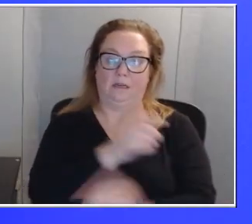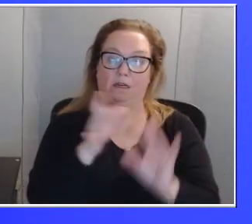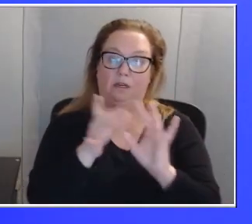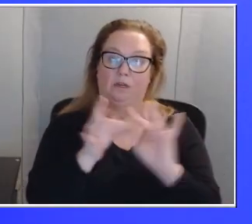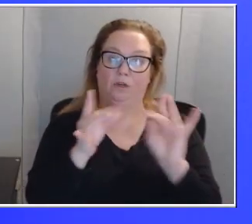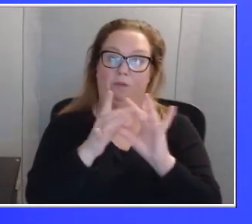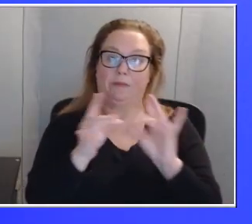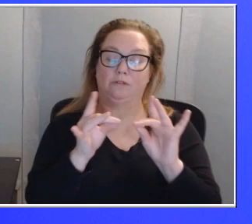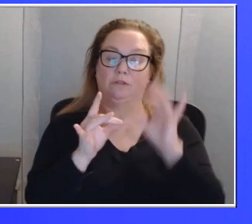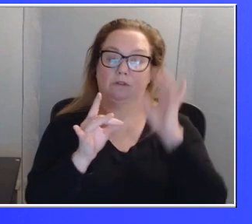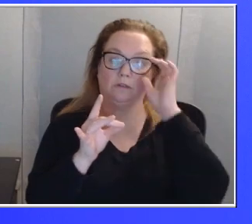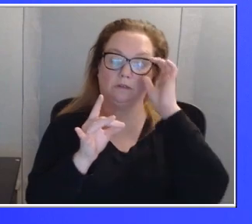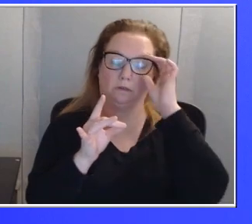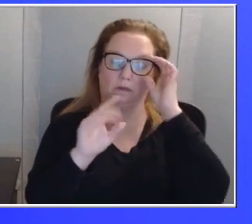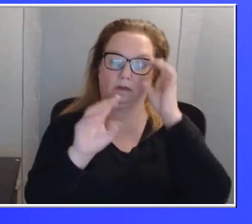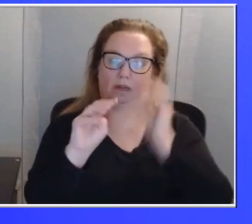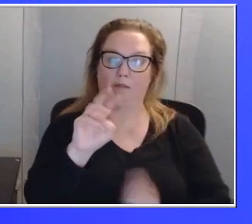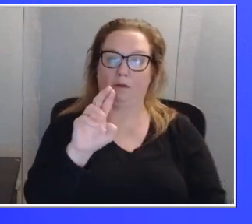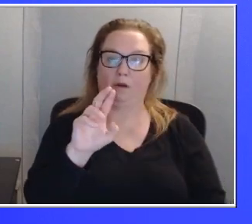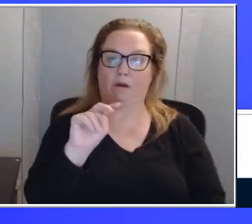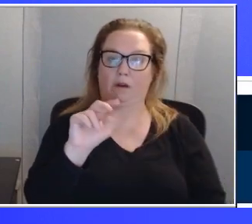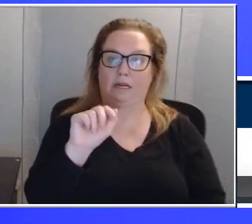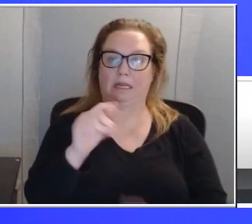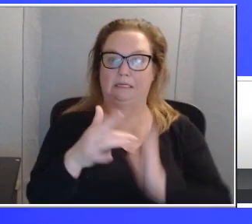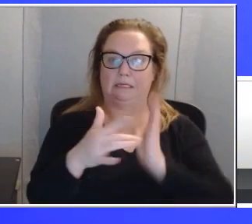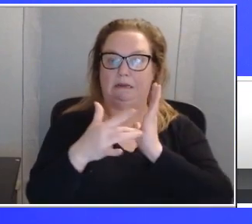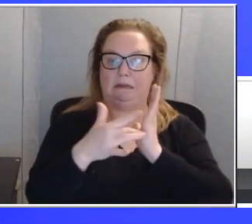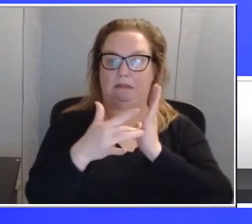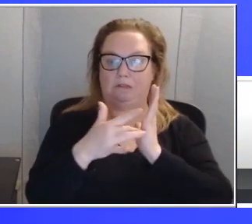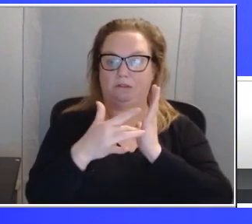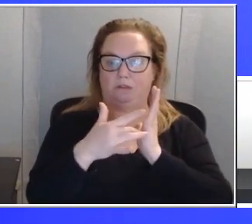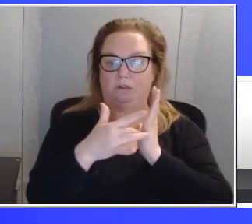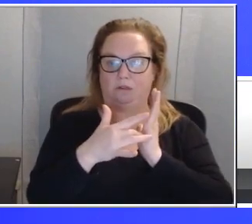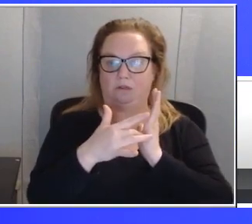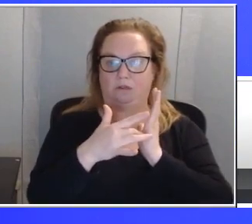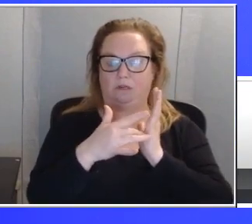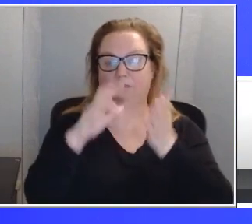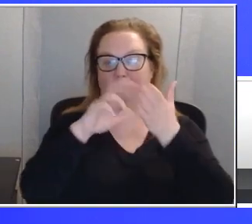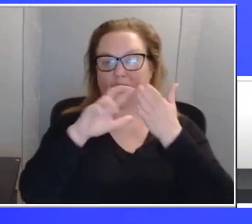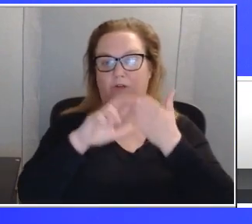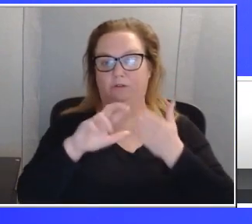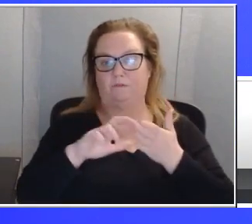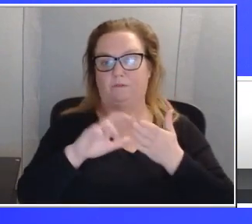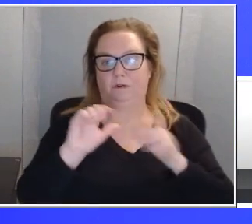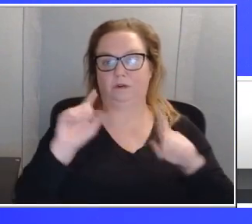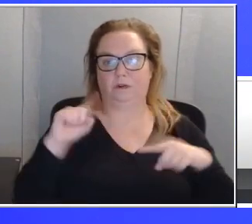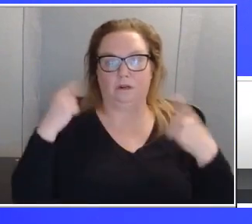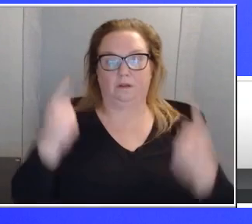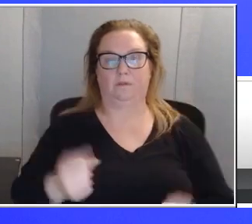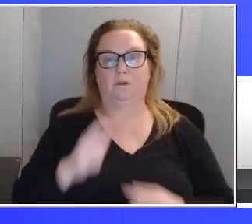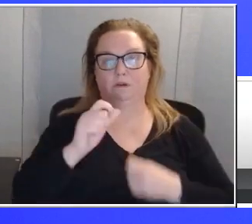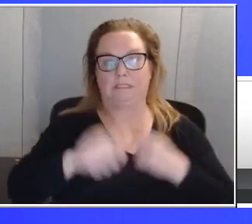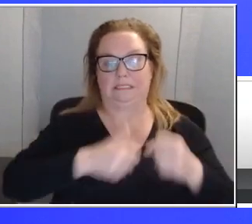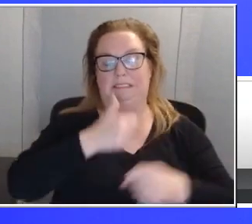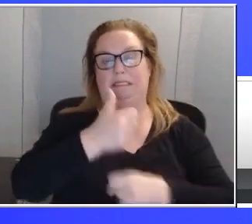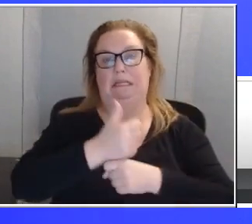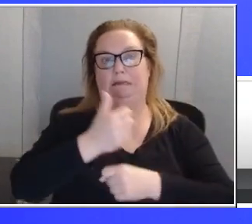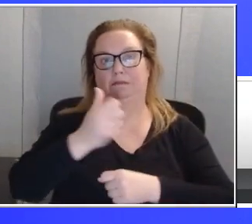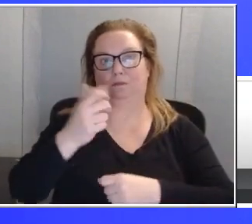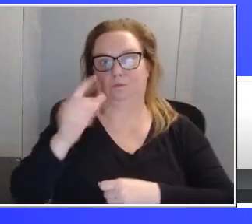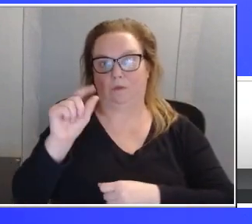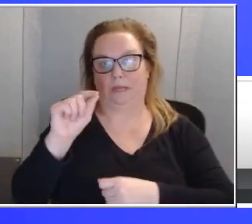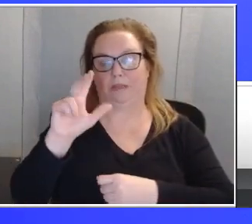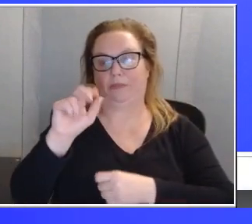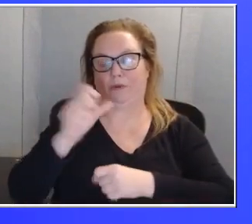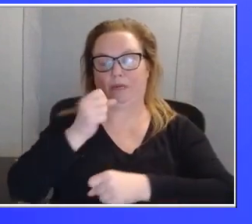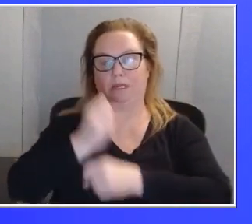that we know mRNA vaccine technology has been being researched for decades, right? One of the really